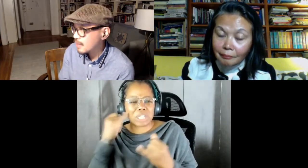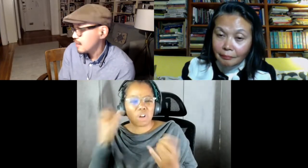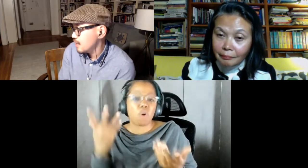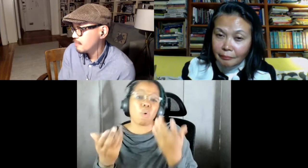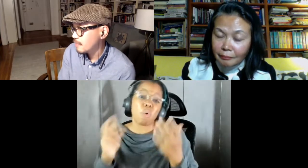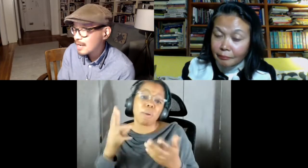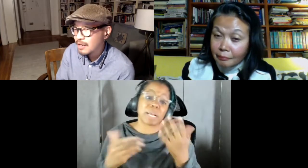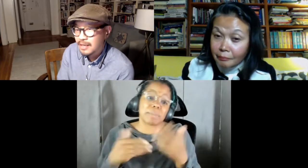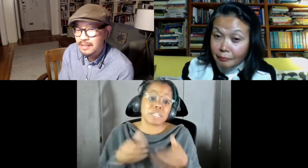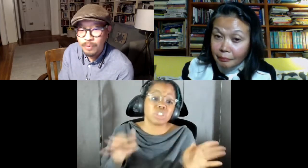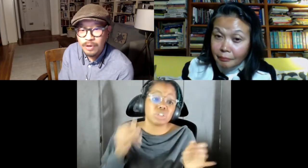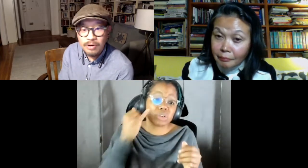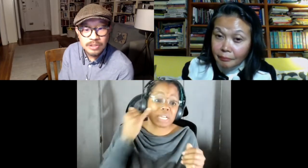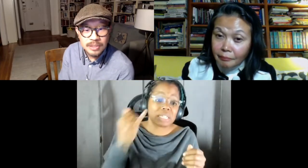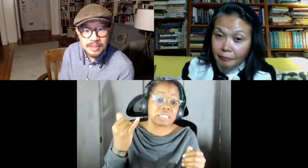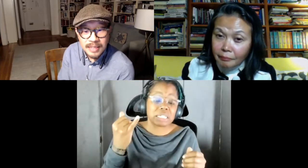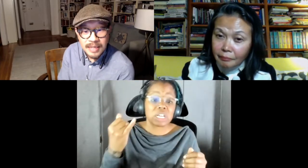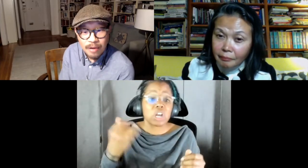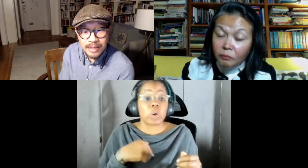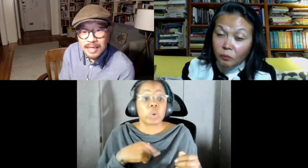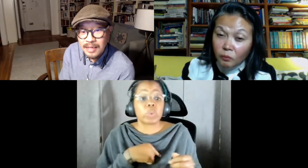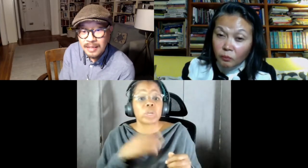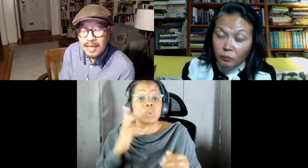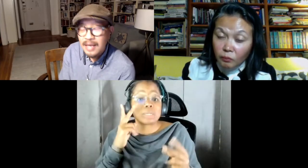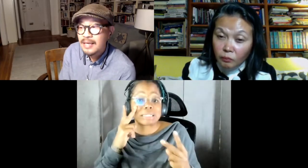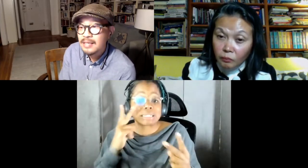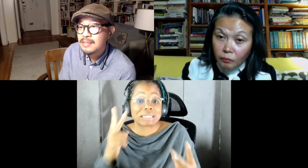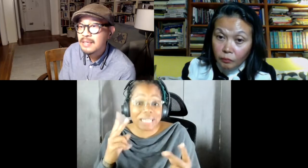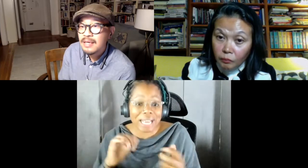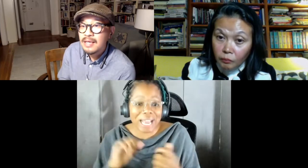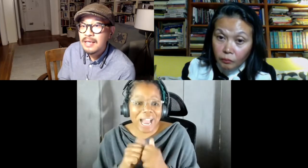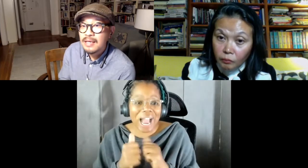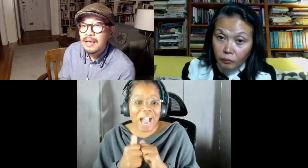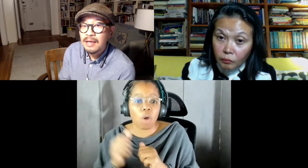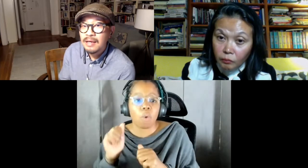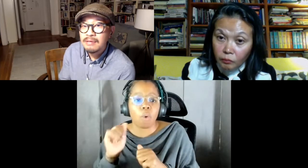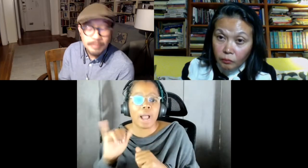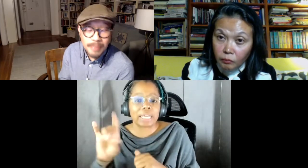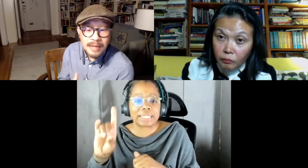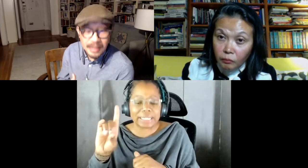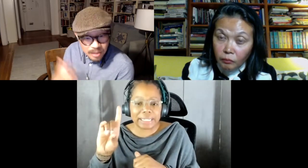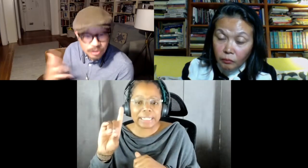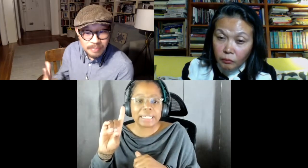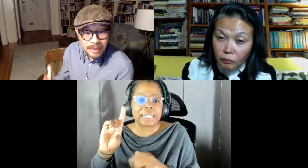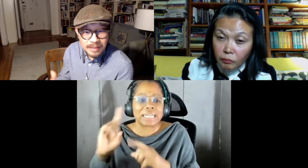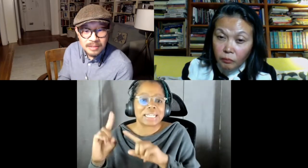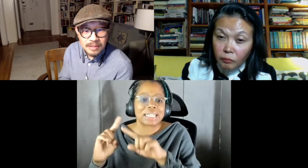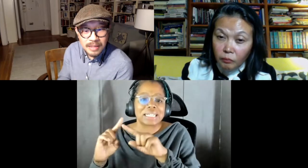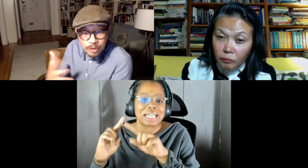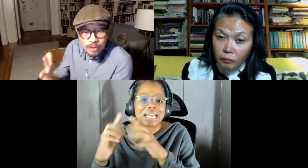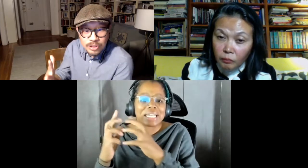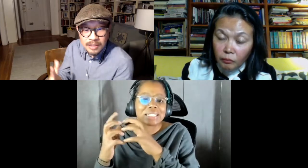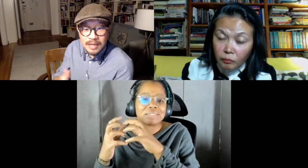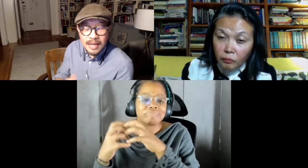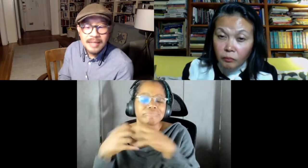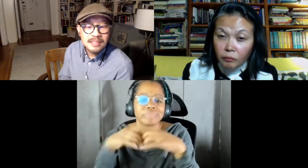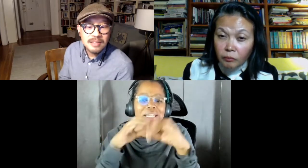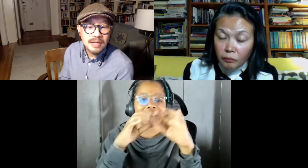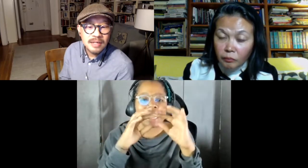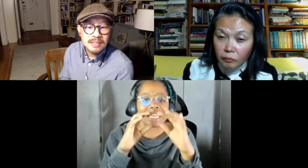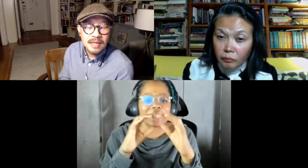idea in modernity, that we're going to see how identity is dependent, interdependent,